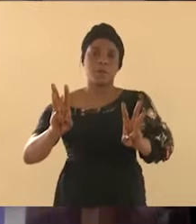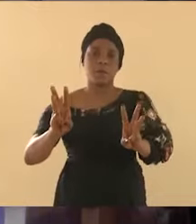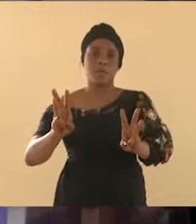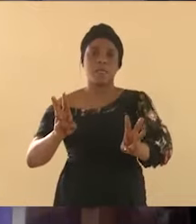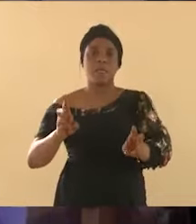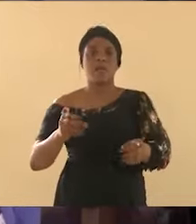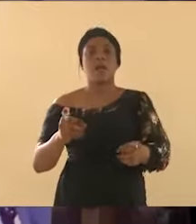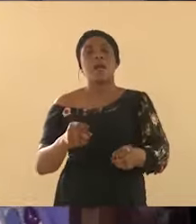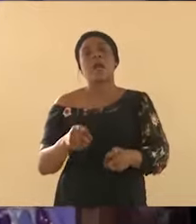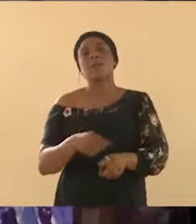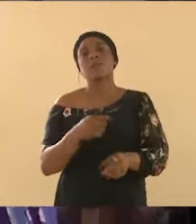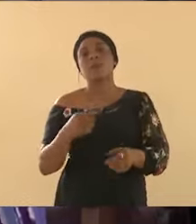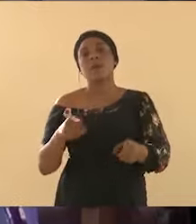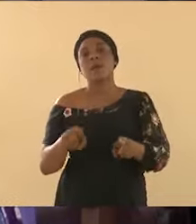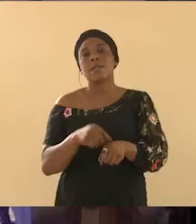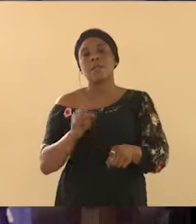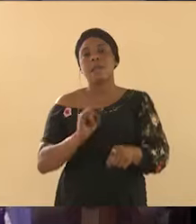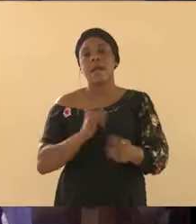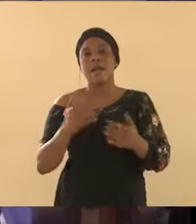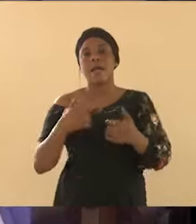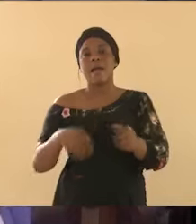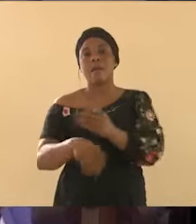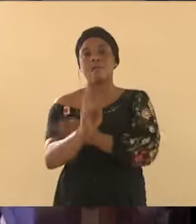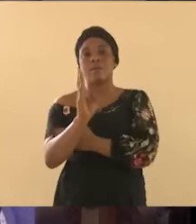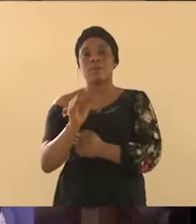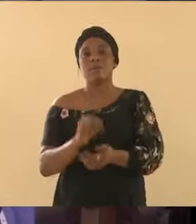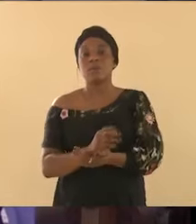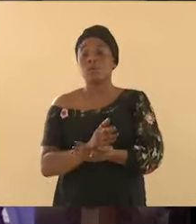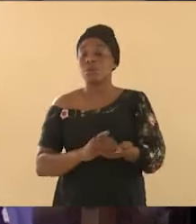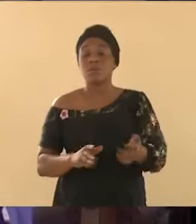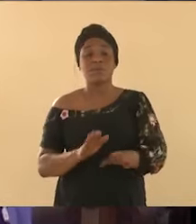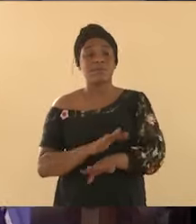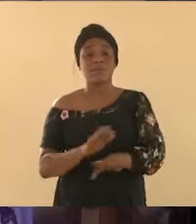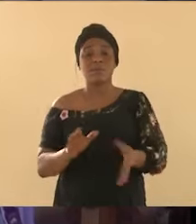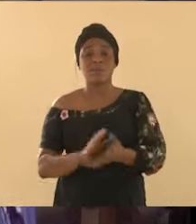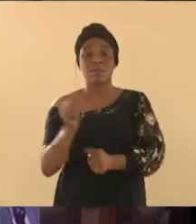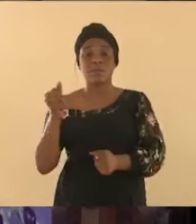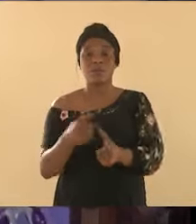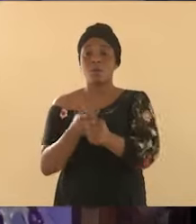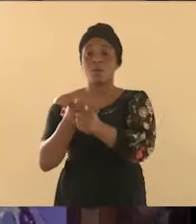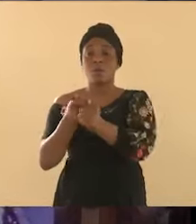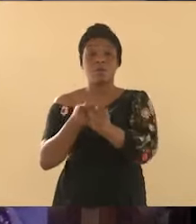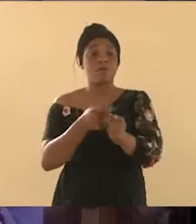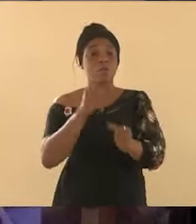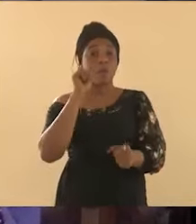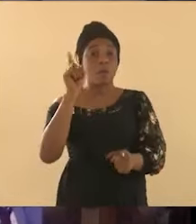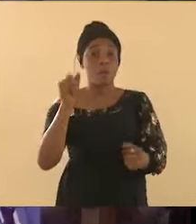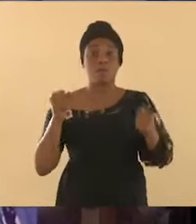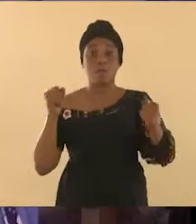as I have God. But our people don't say it from the depth of their heart, which